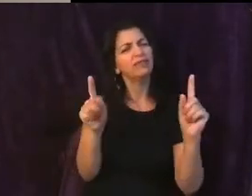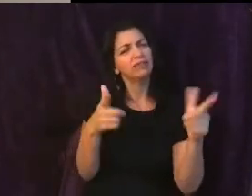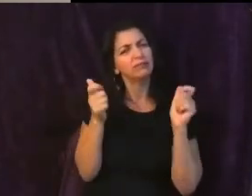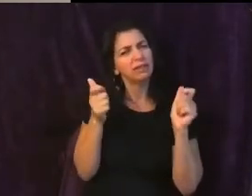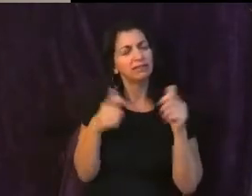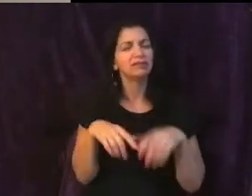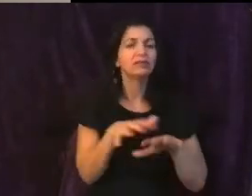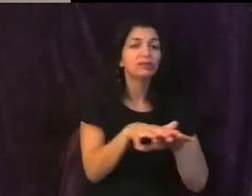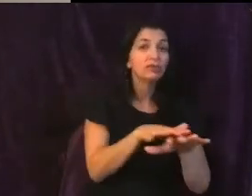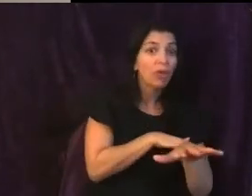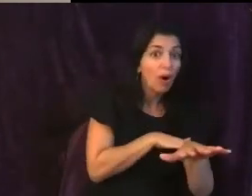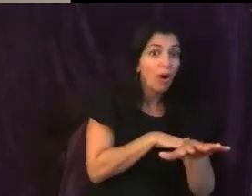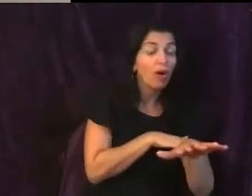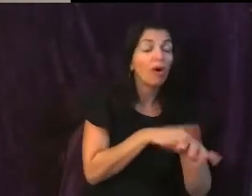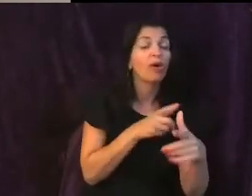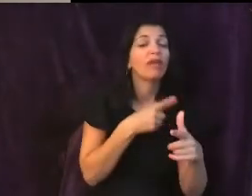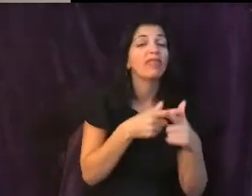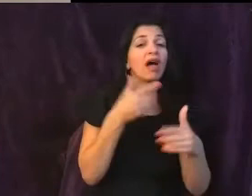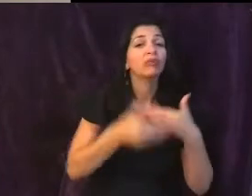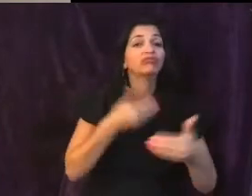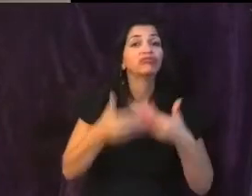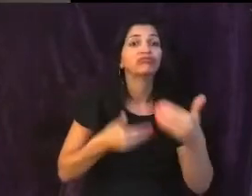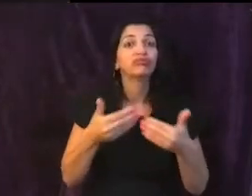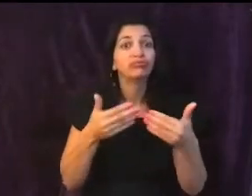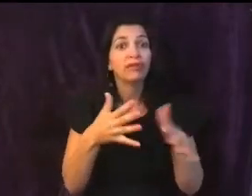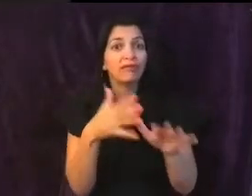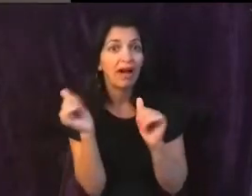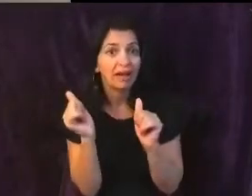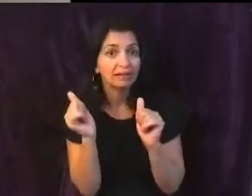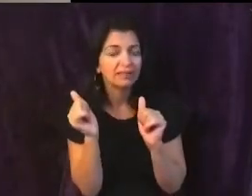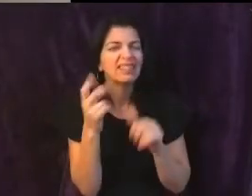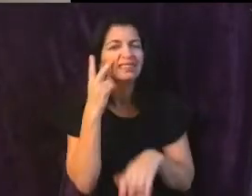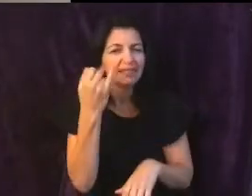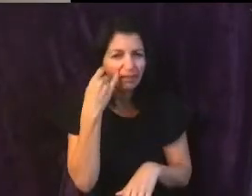up and go a little bit faster. See if you can notice any differences.